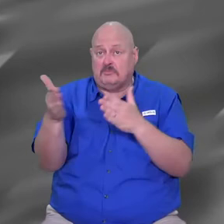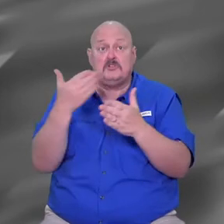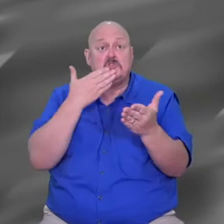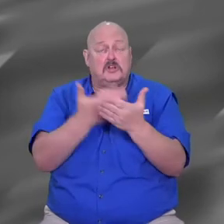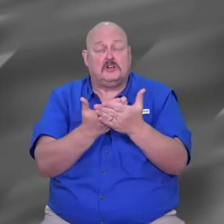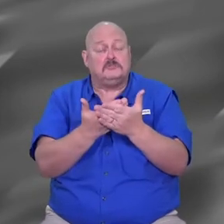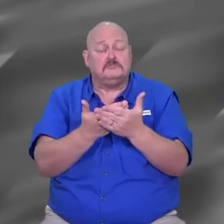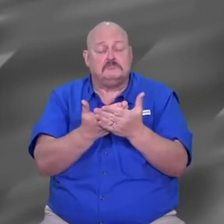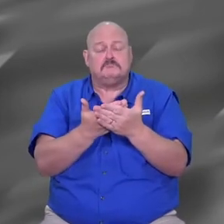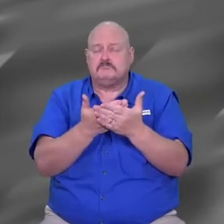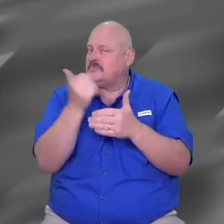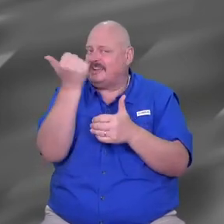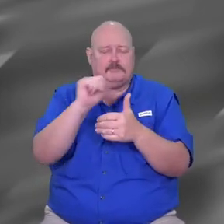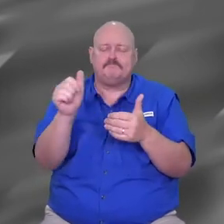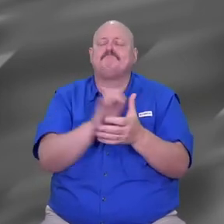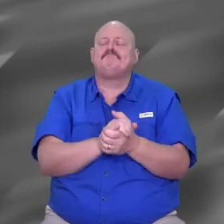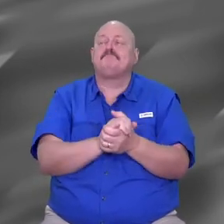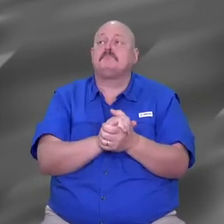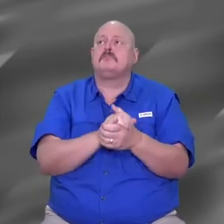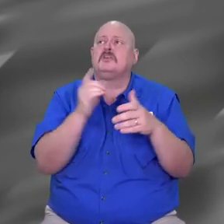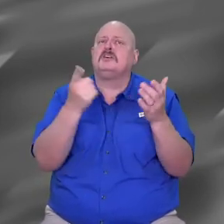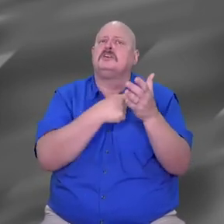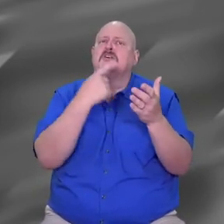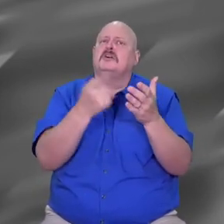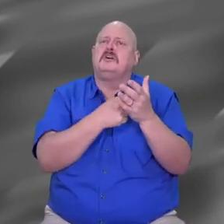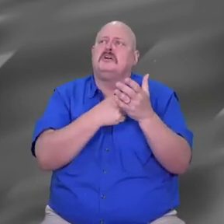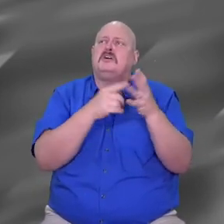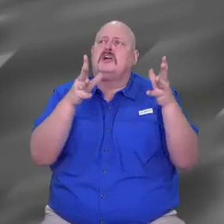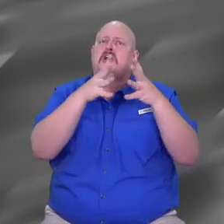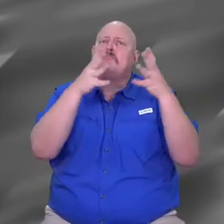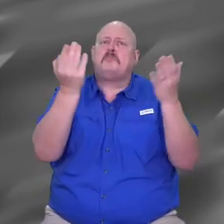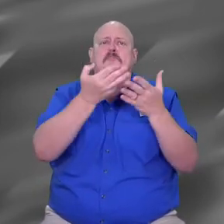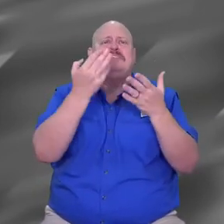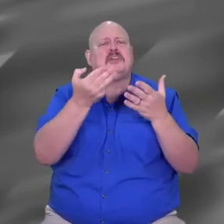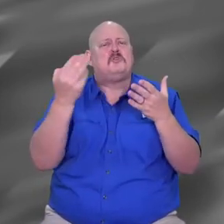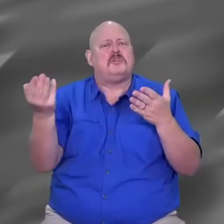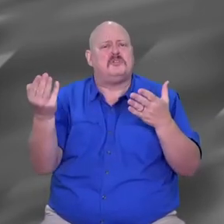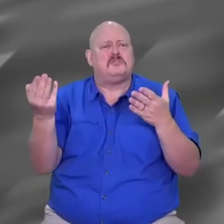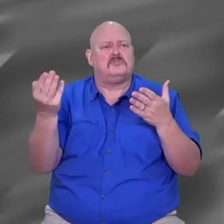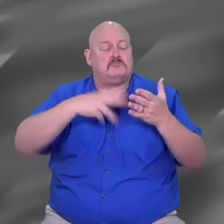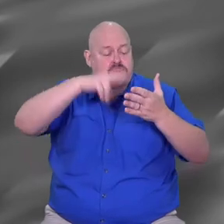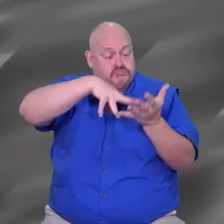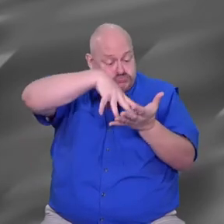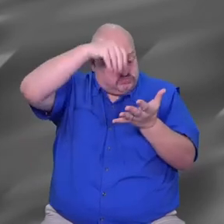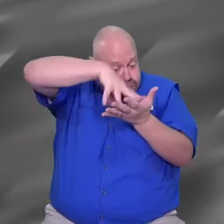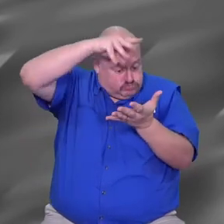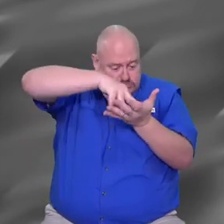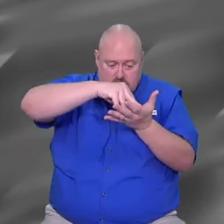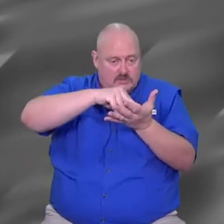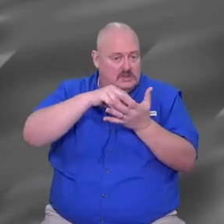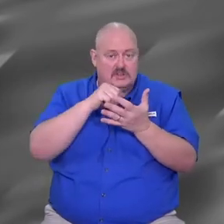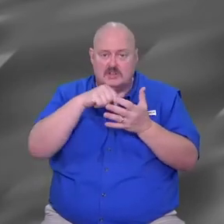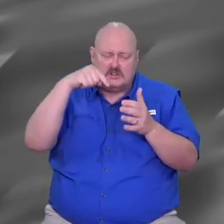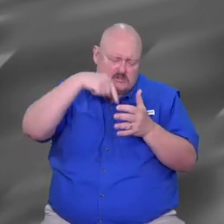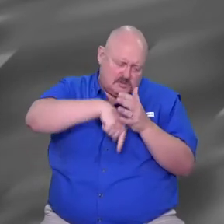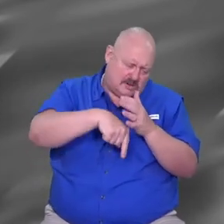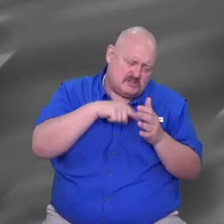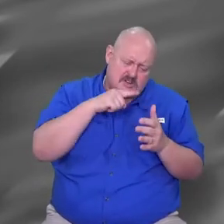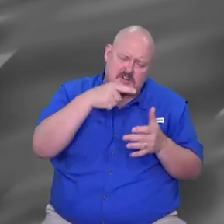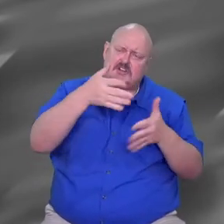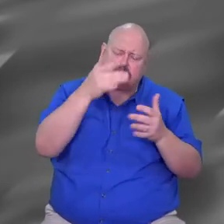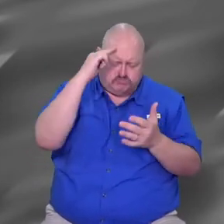reading plan, right? Any of them are. But sometimes there is so much material to take in that you don't spend time kind of letting it